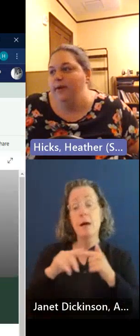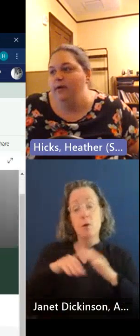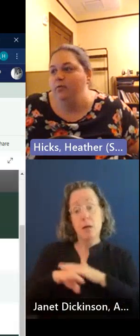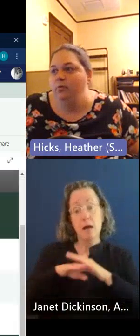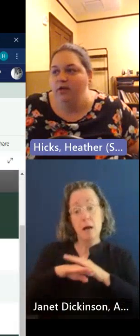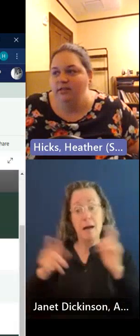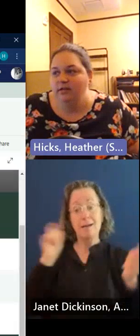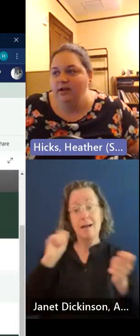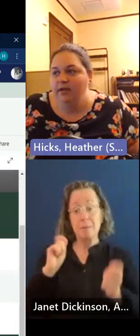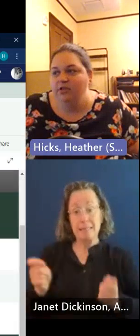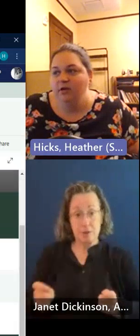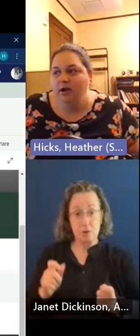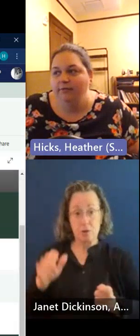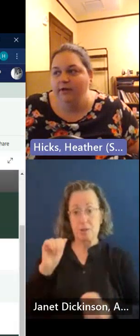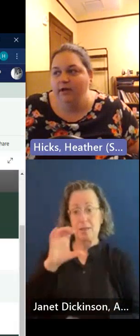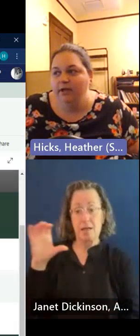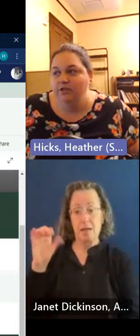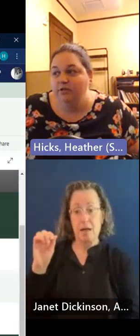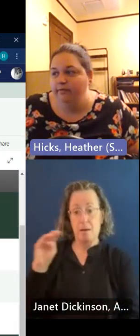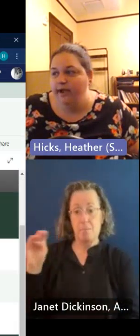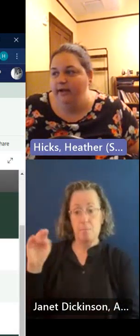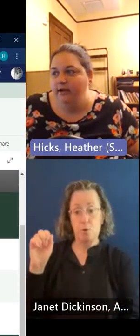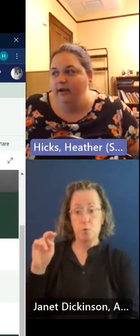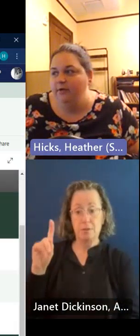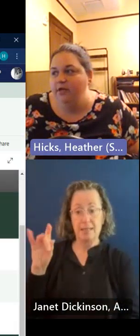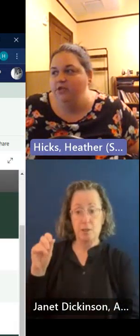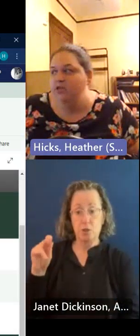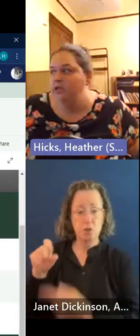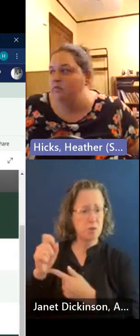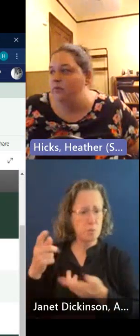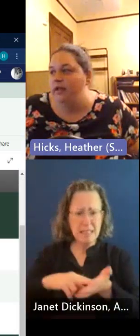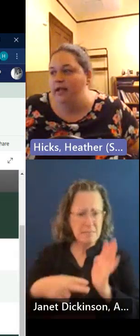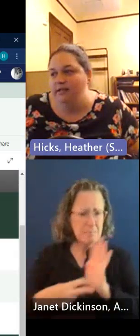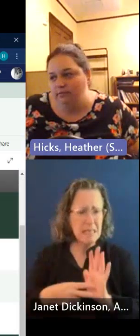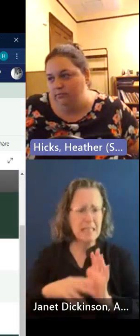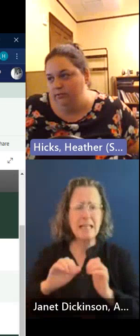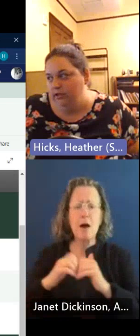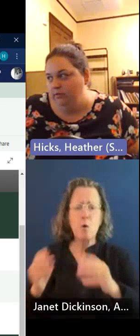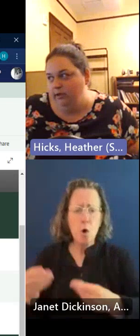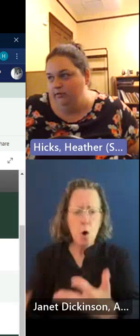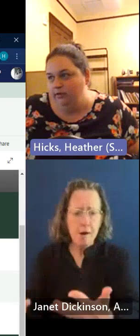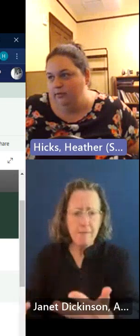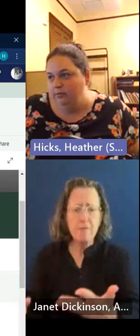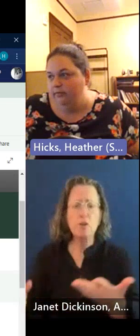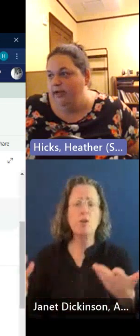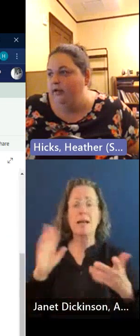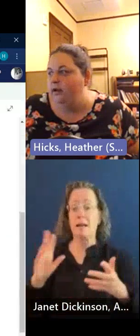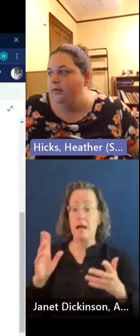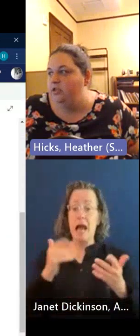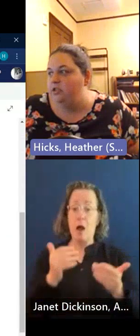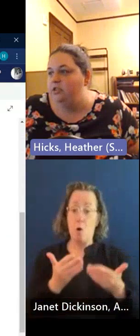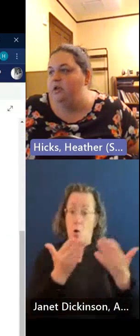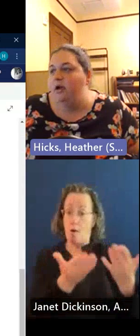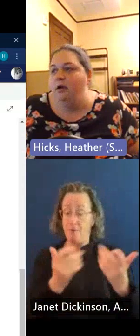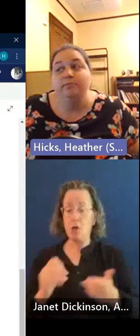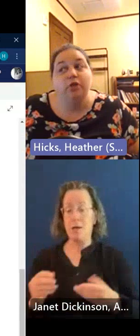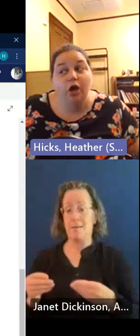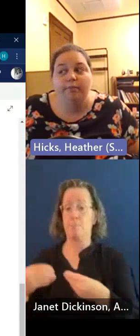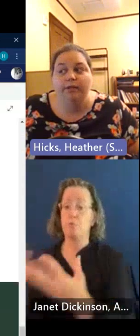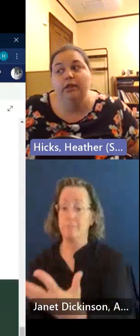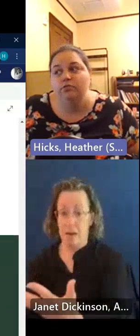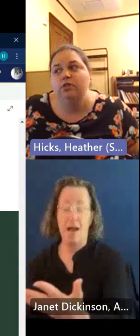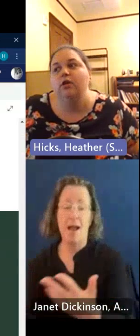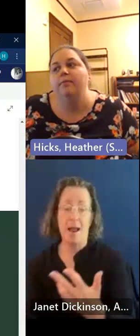It talks about what is an accommodation, offering accommodations, and providing accommodations, as well as here, but also in providing accommodations are